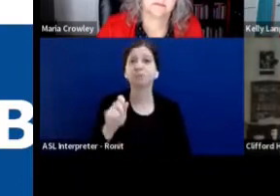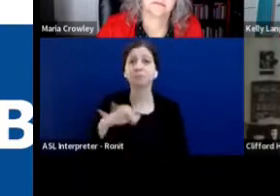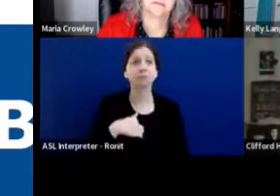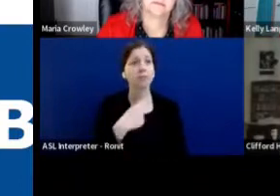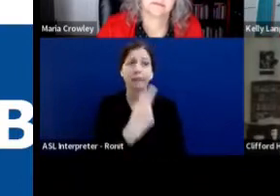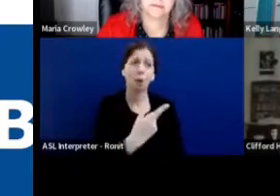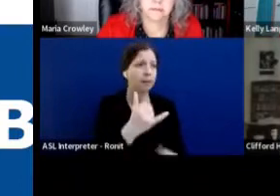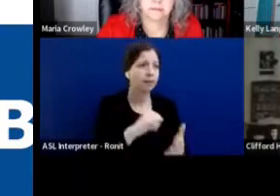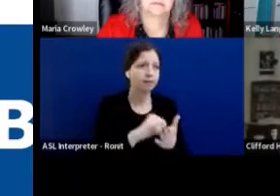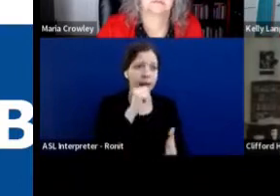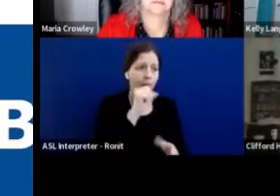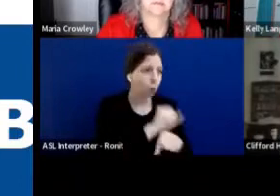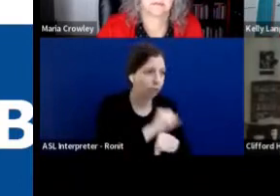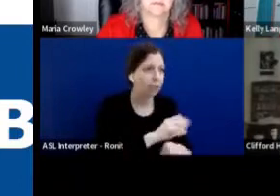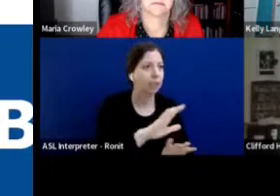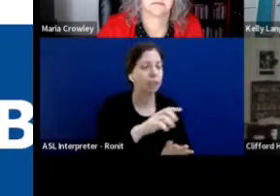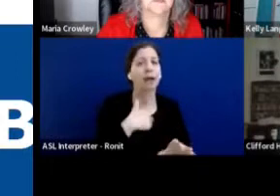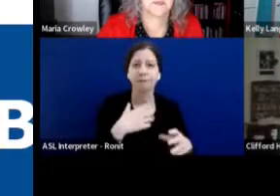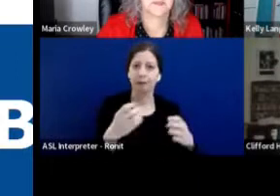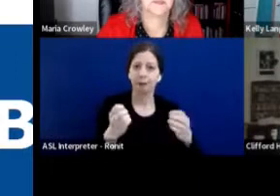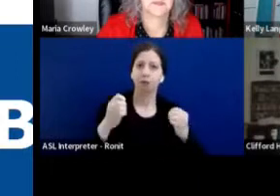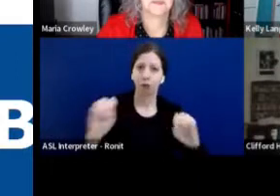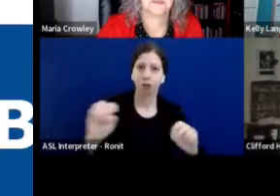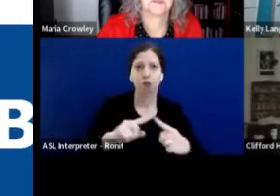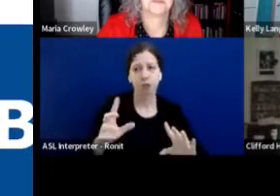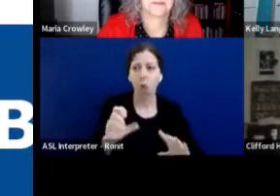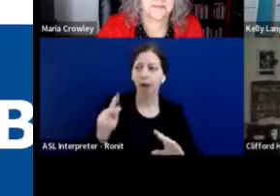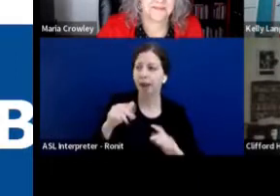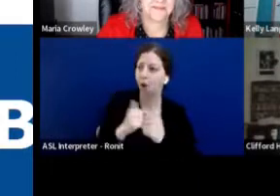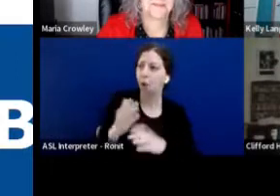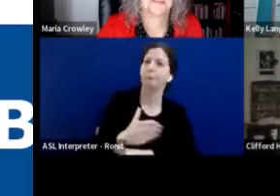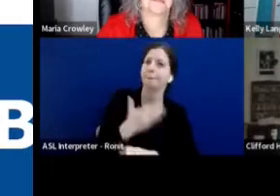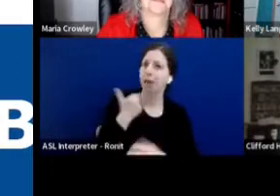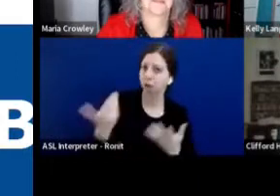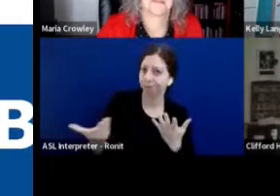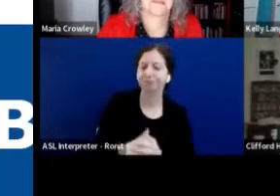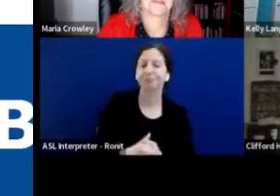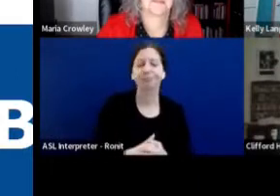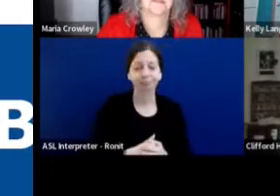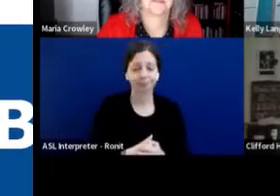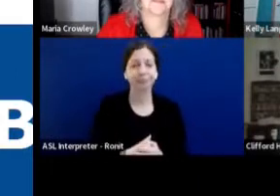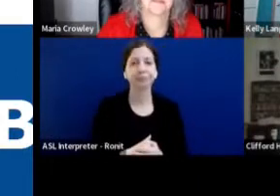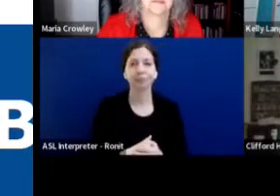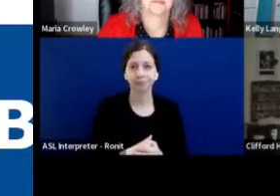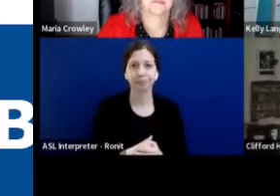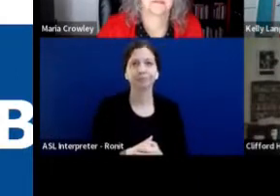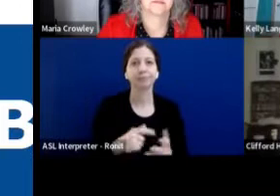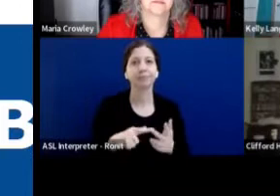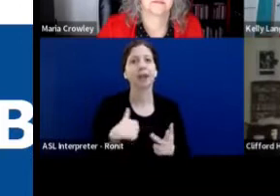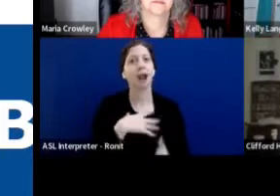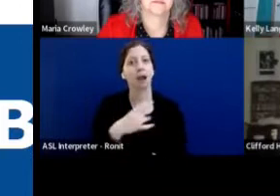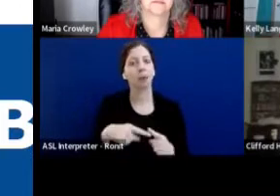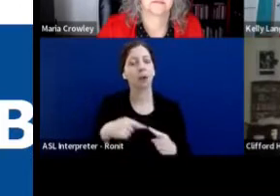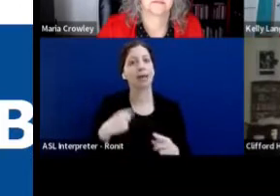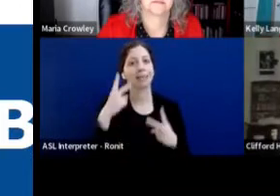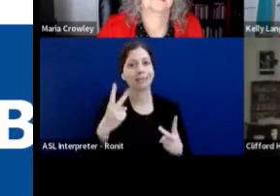isn't working, then there's a concerted effort to say, okay, well, how can we make it better? And I like it when I see that